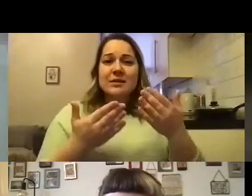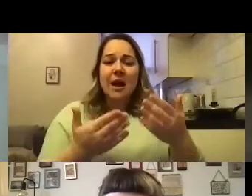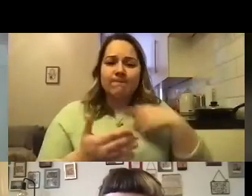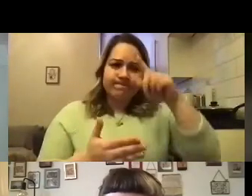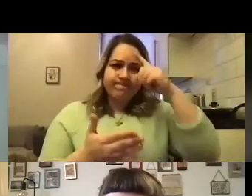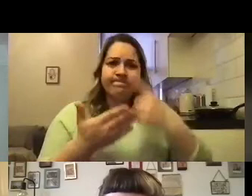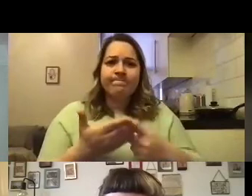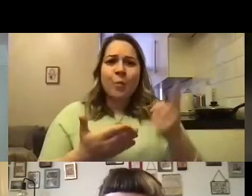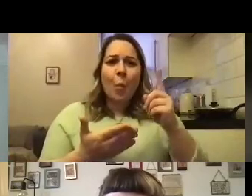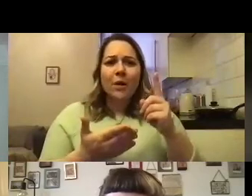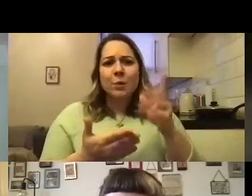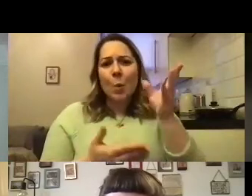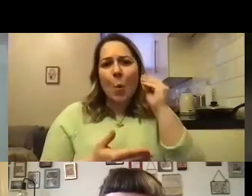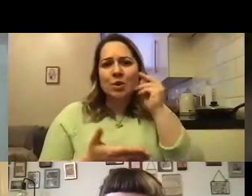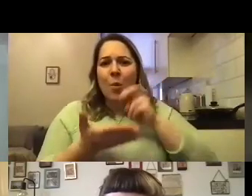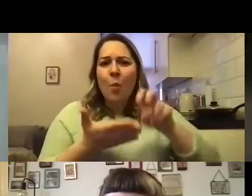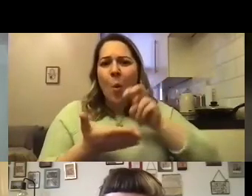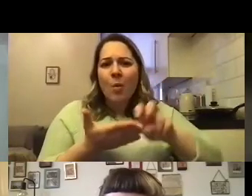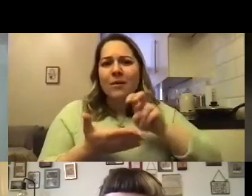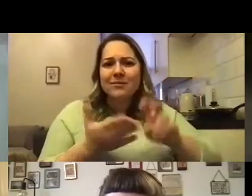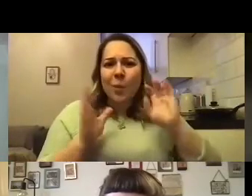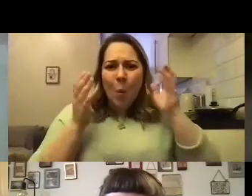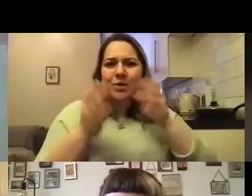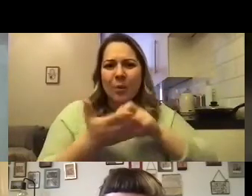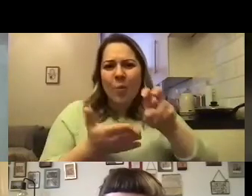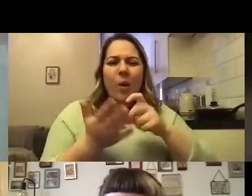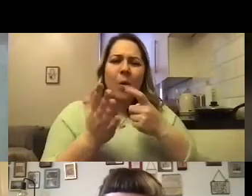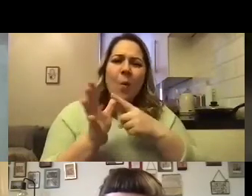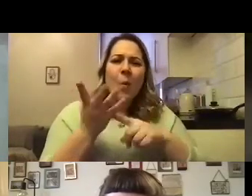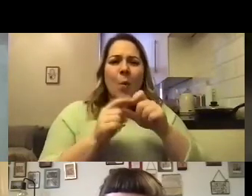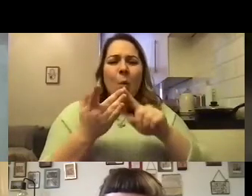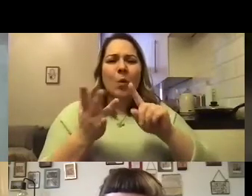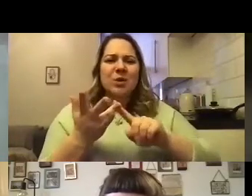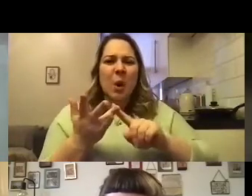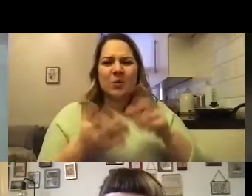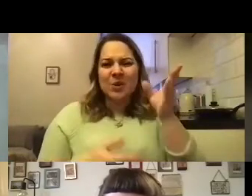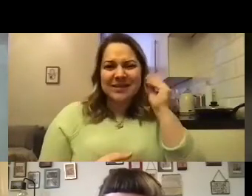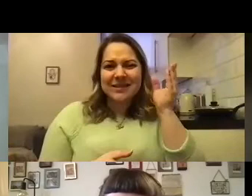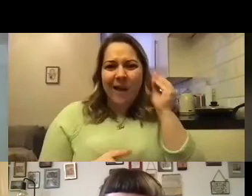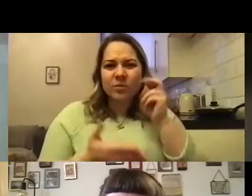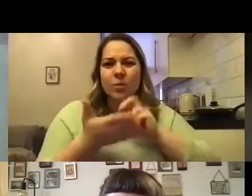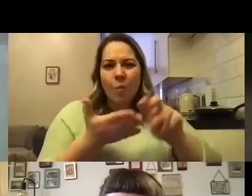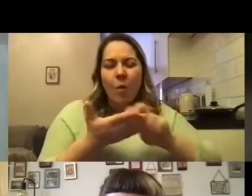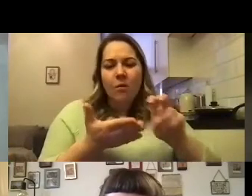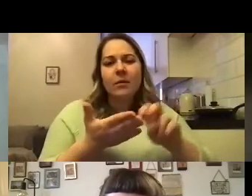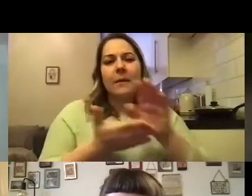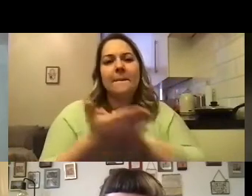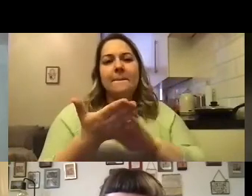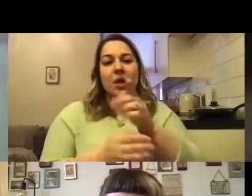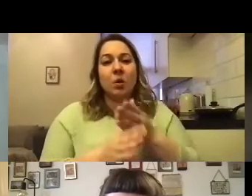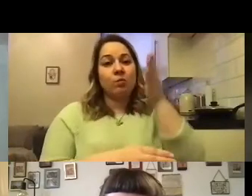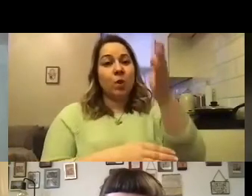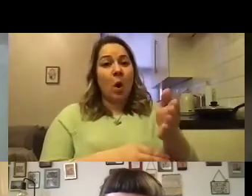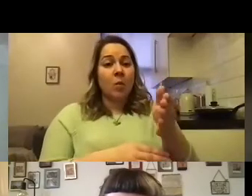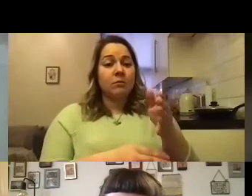with a zine to accompany it. The audio walk, yeah, as I said, is put together in a way where you go to a place and then you can click